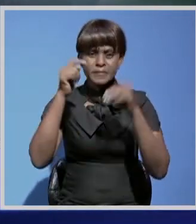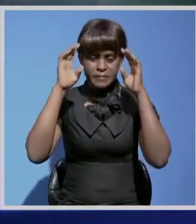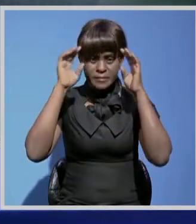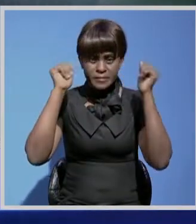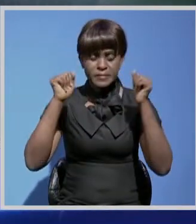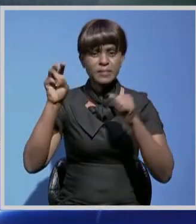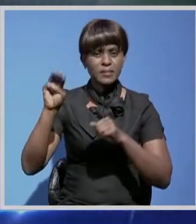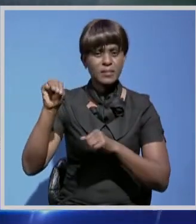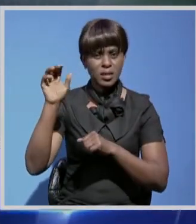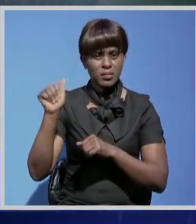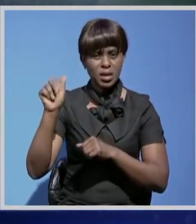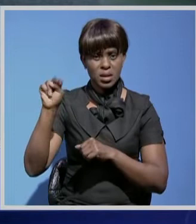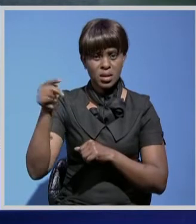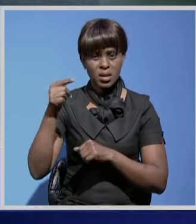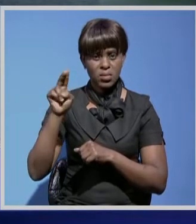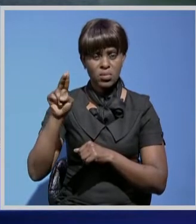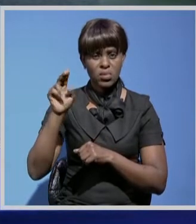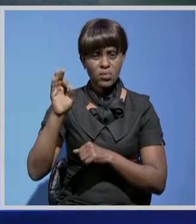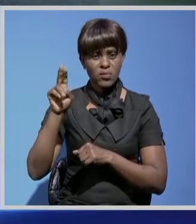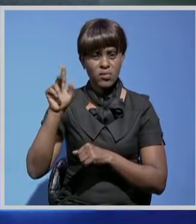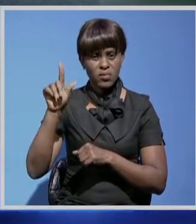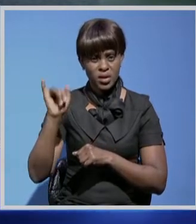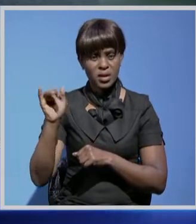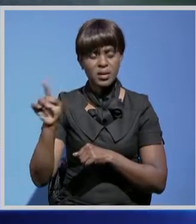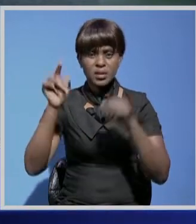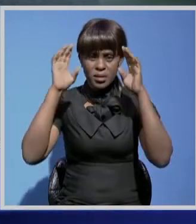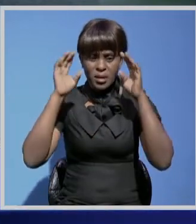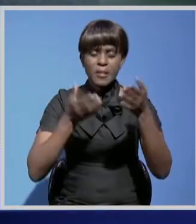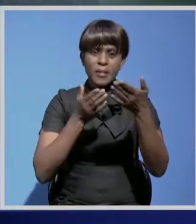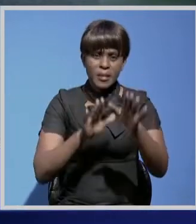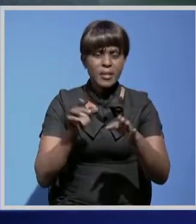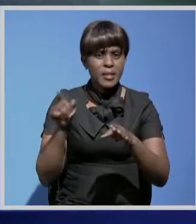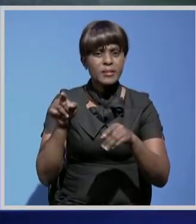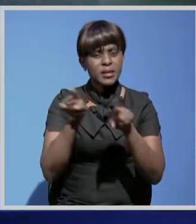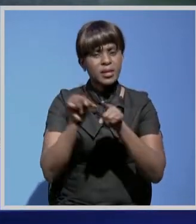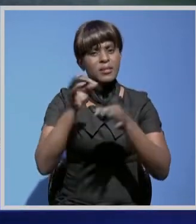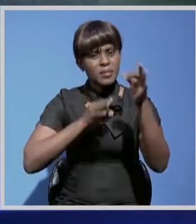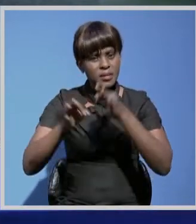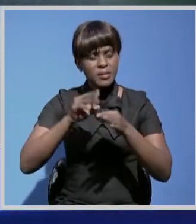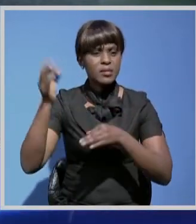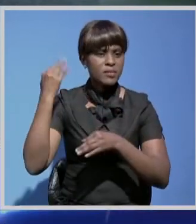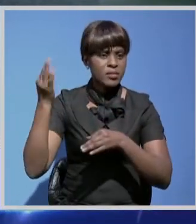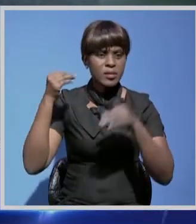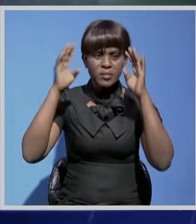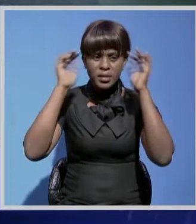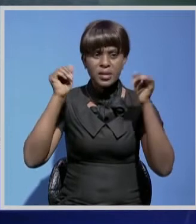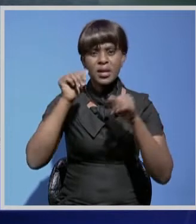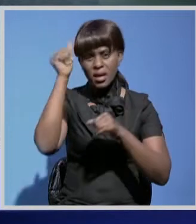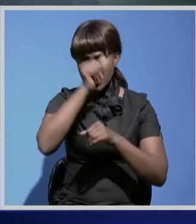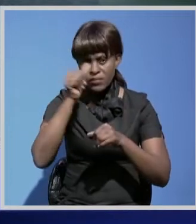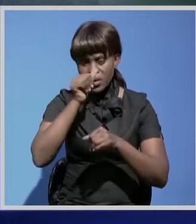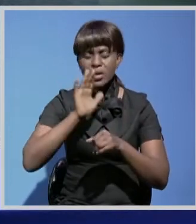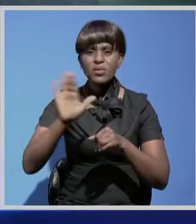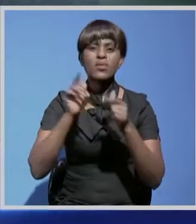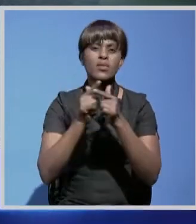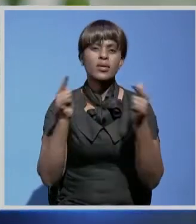Magufuli on the death of Mr. Mkapa, President Lungu described the late former president as one of Africa's great